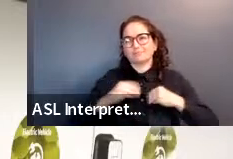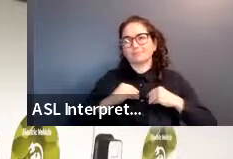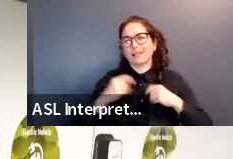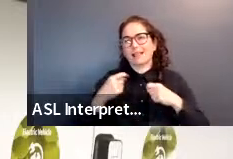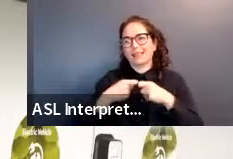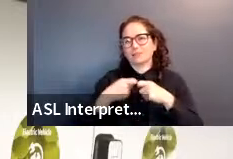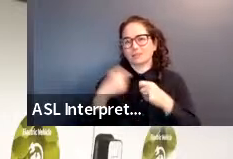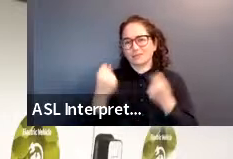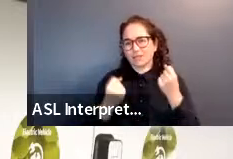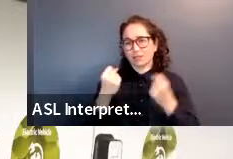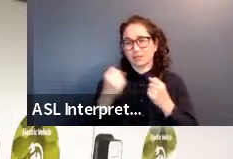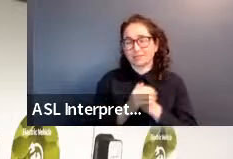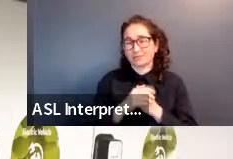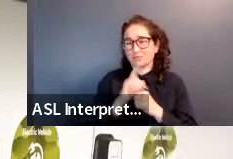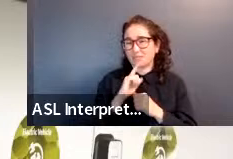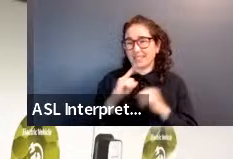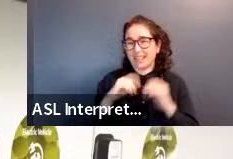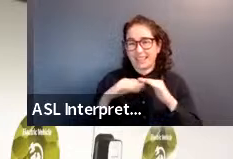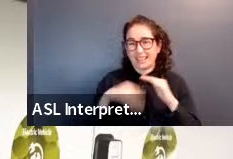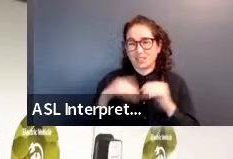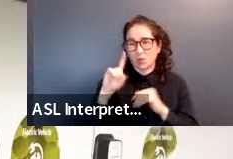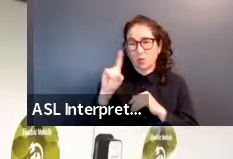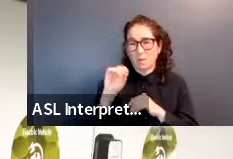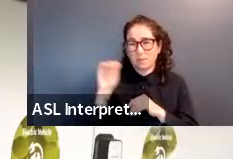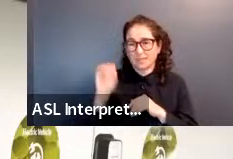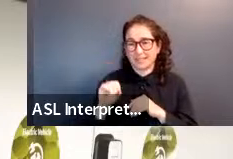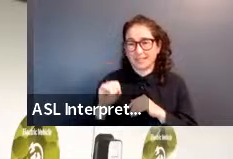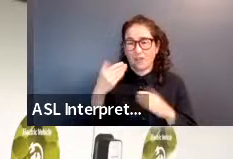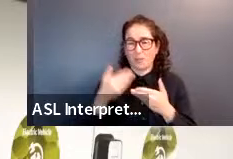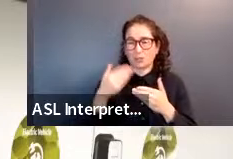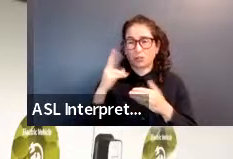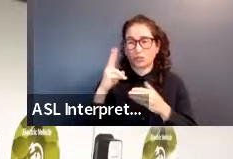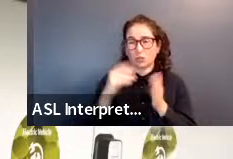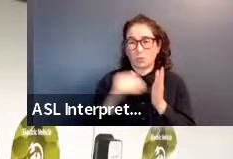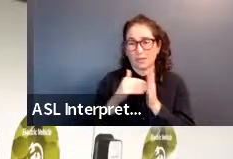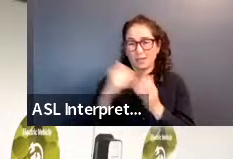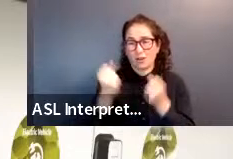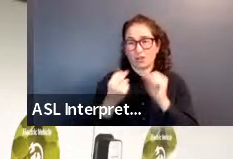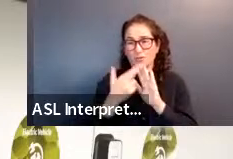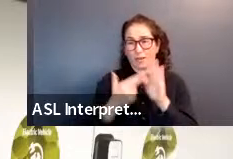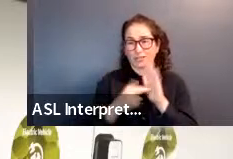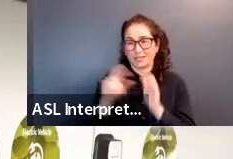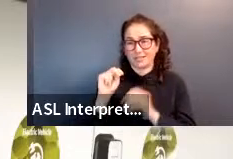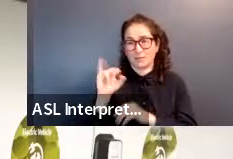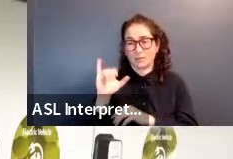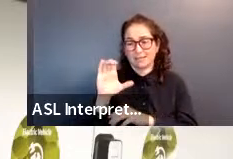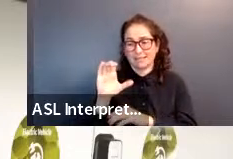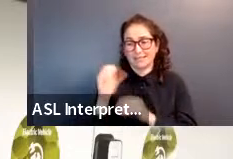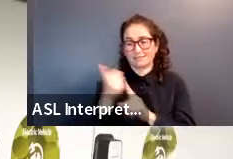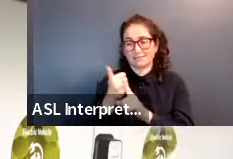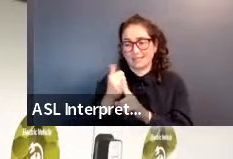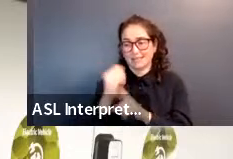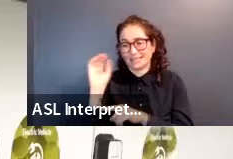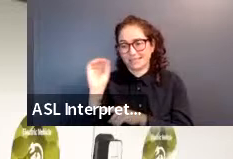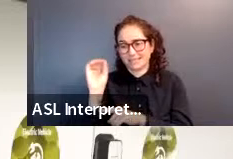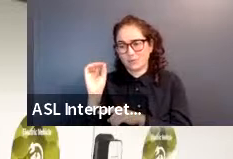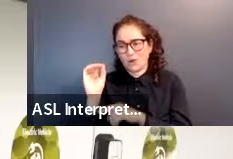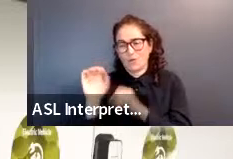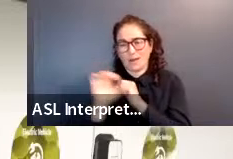A fraction of 1% of the nearly 2 million private vehicles registered in New York City are zero emission.